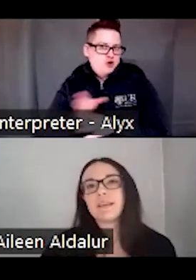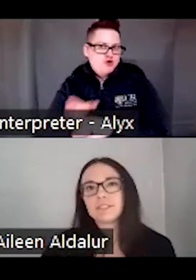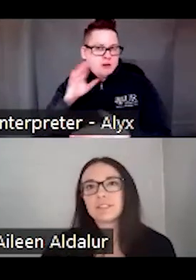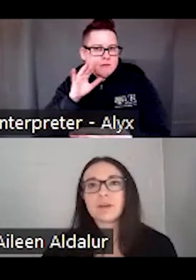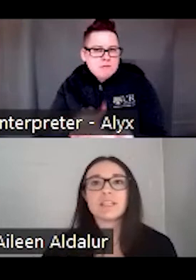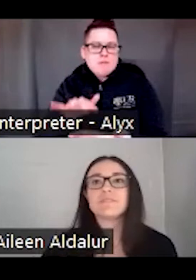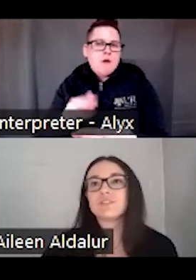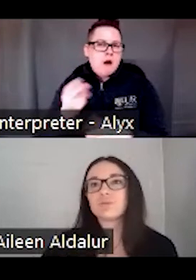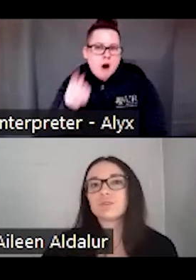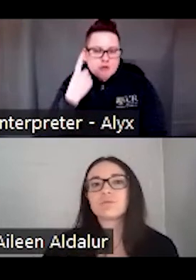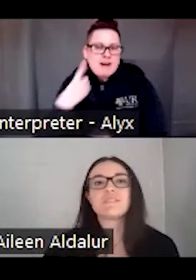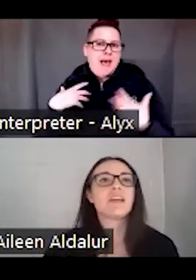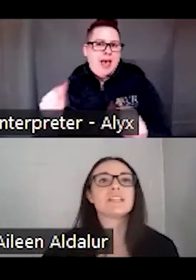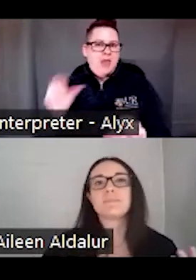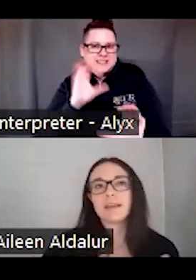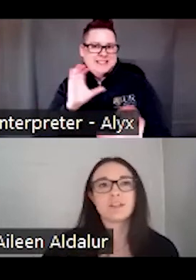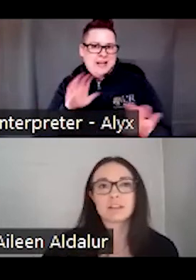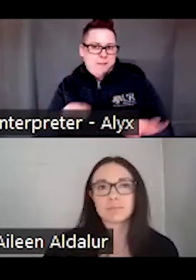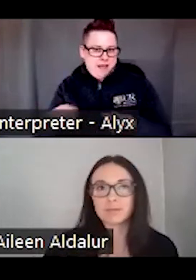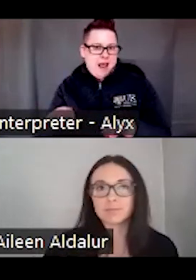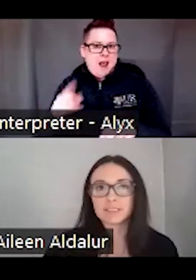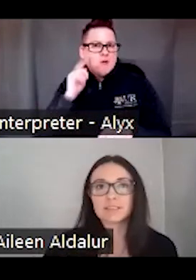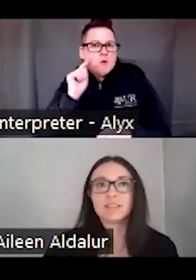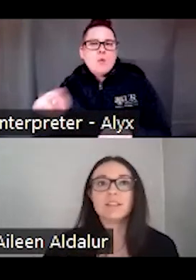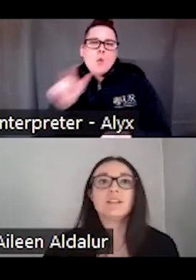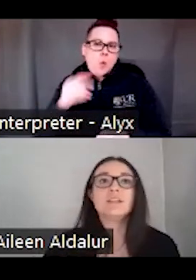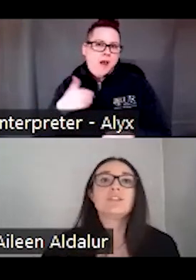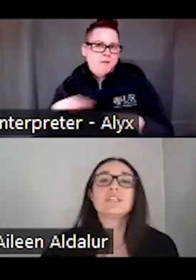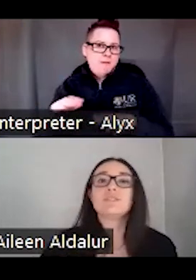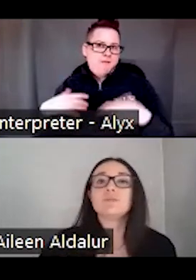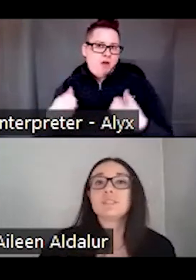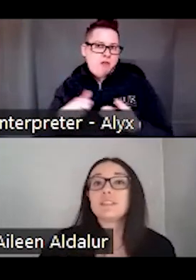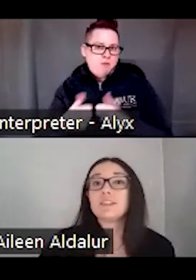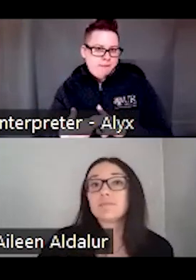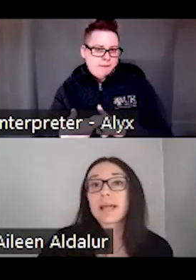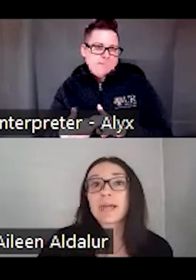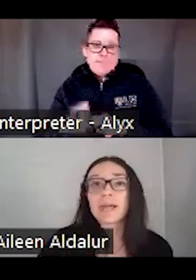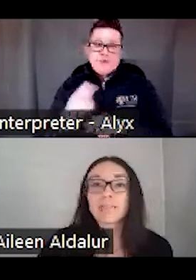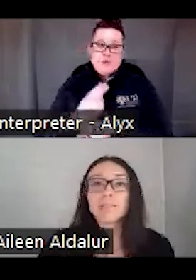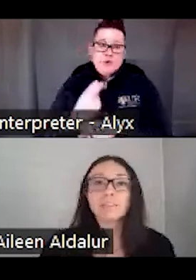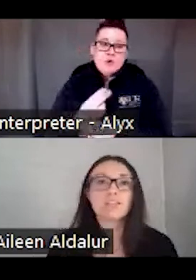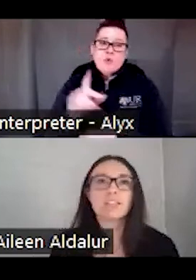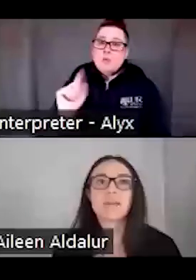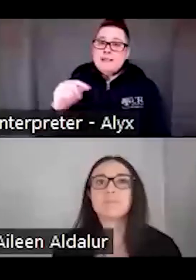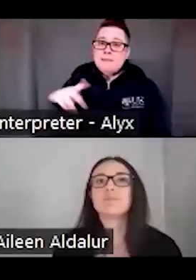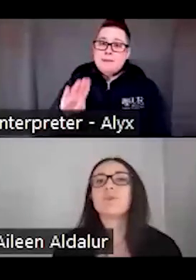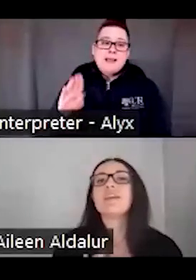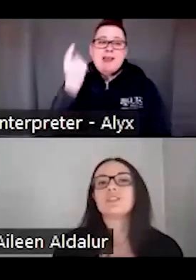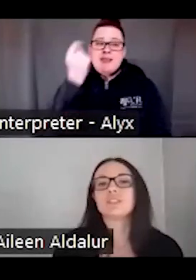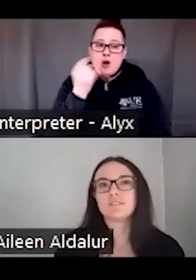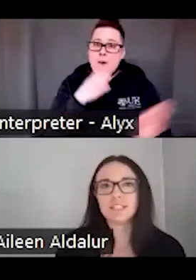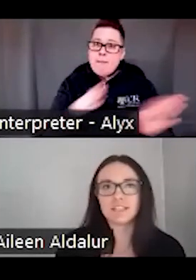help-seeking behaviors among individuals with various behavioral health problems. She has used the theory of planned behavior to understand